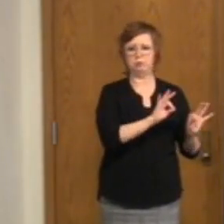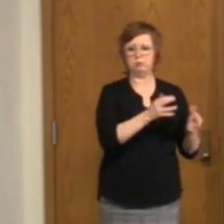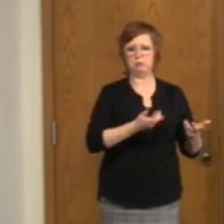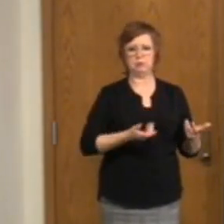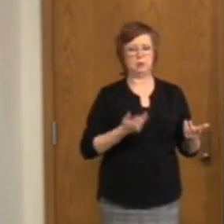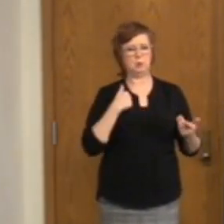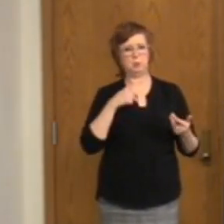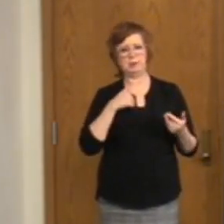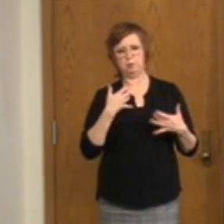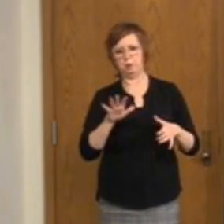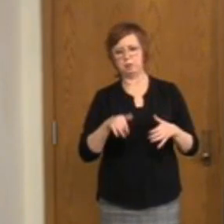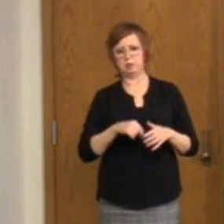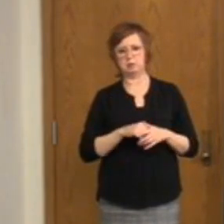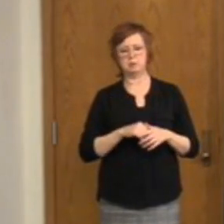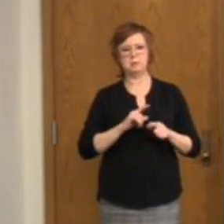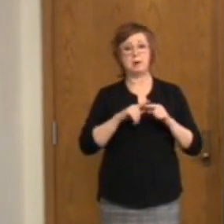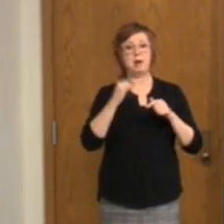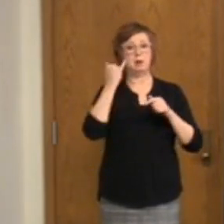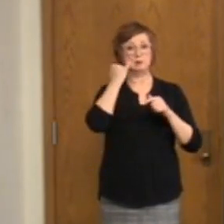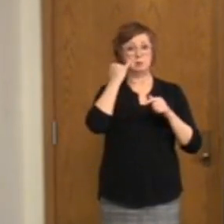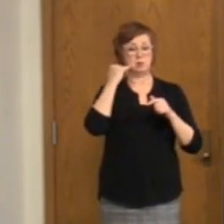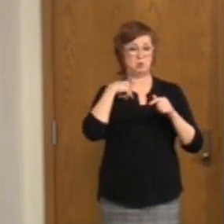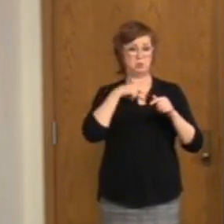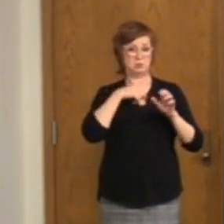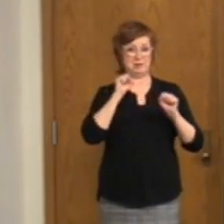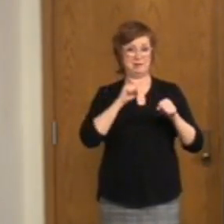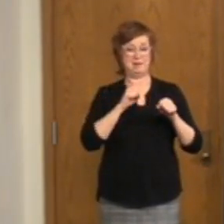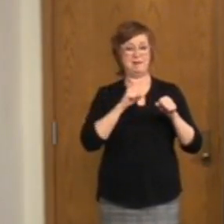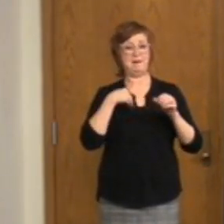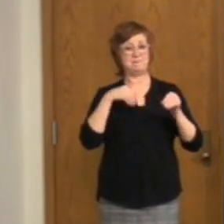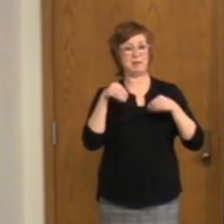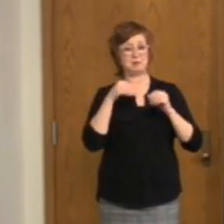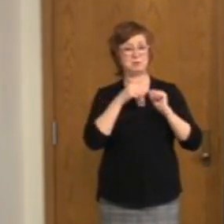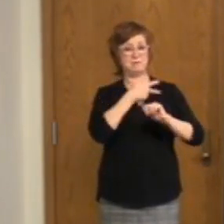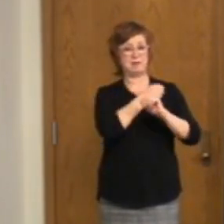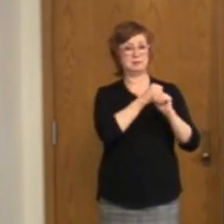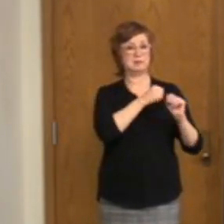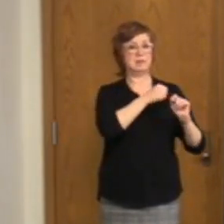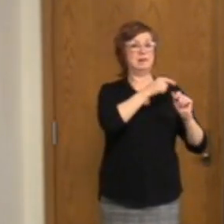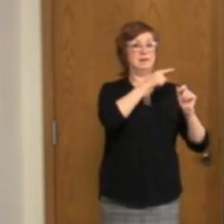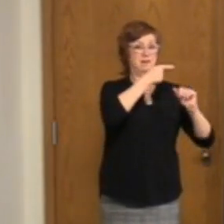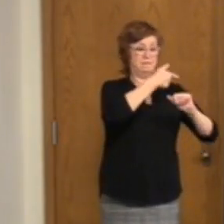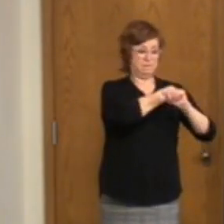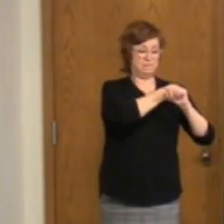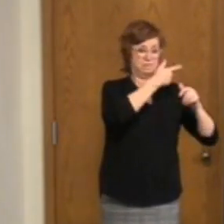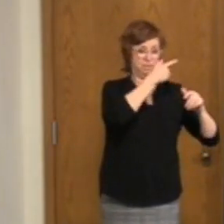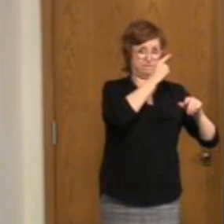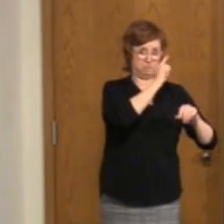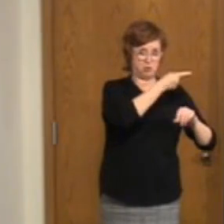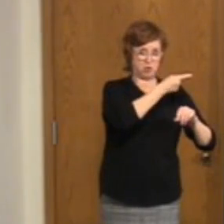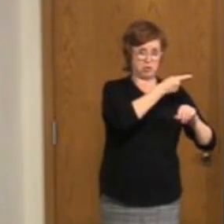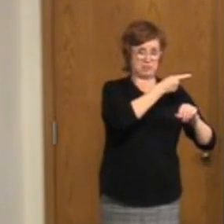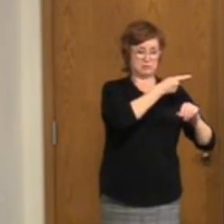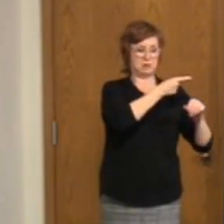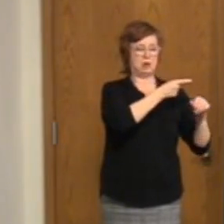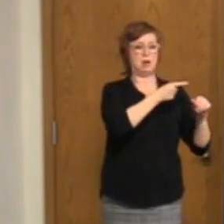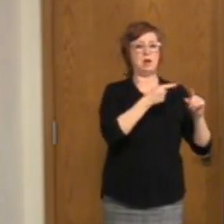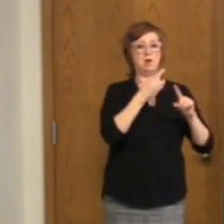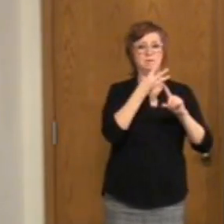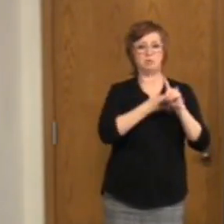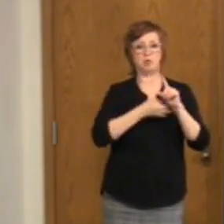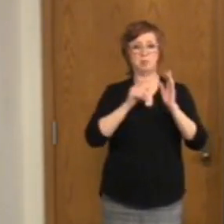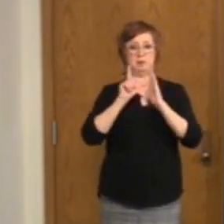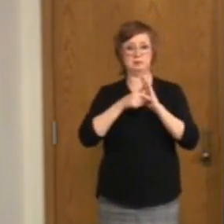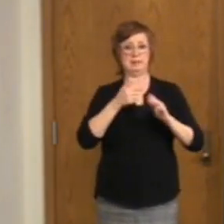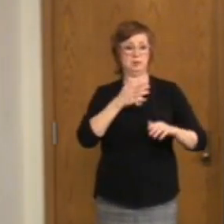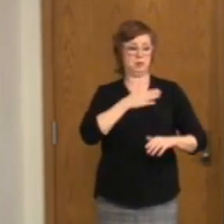or 120-day interval on the vaccines, to have, and the addition of AstraZeneca and Johnson & Johnson, to have everyone